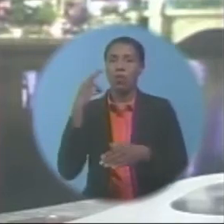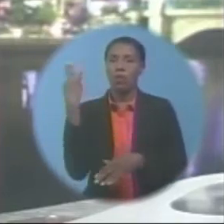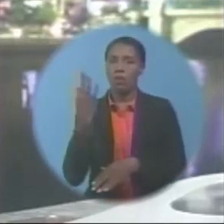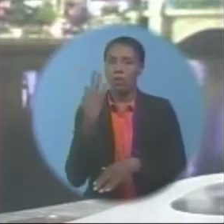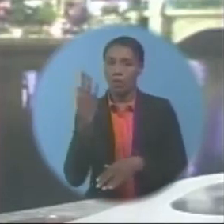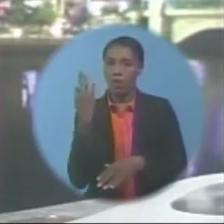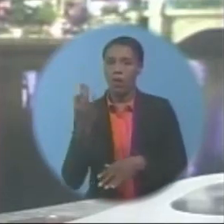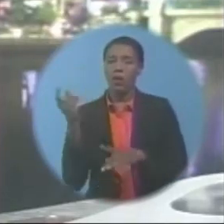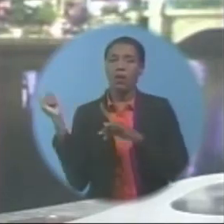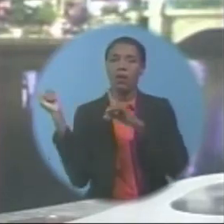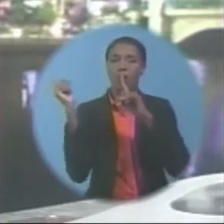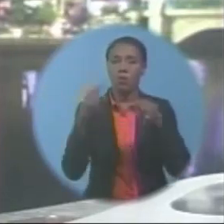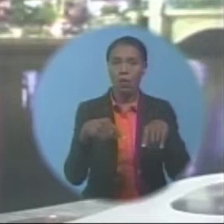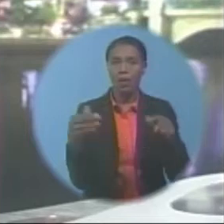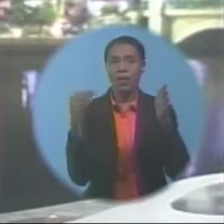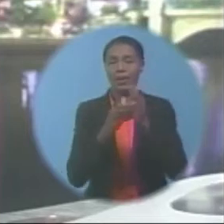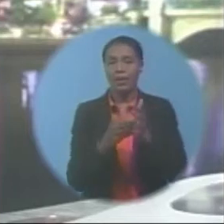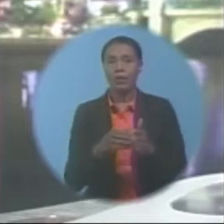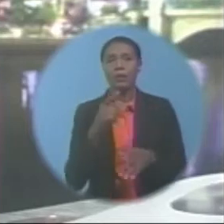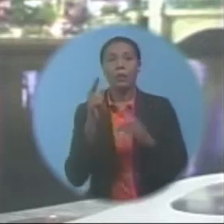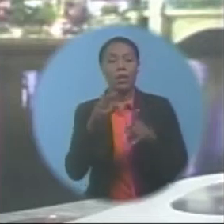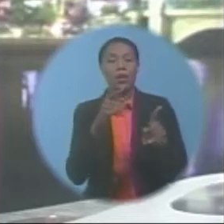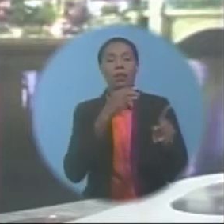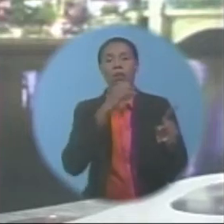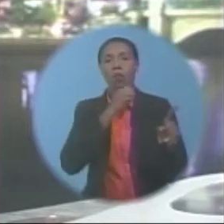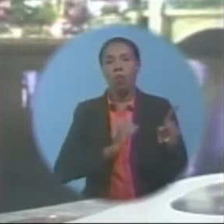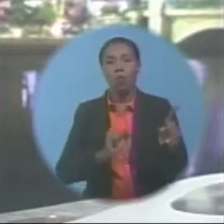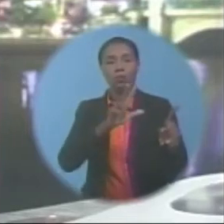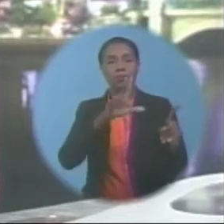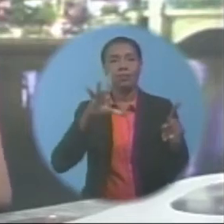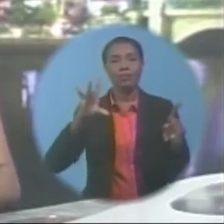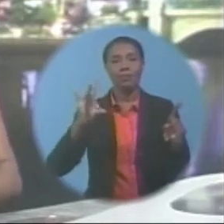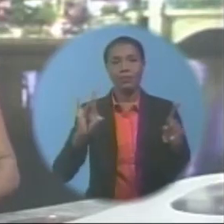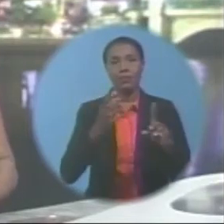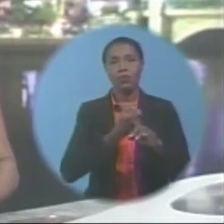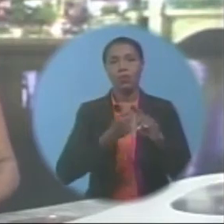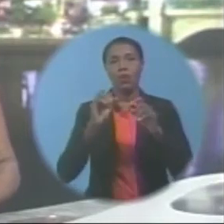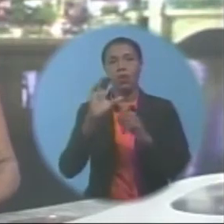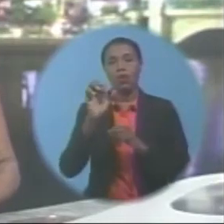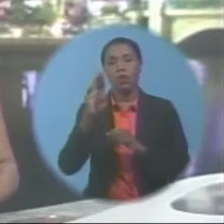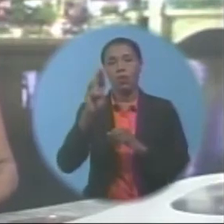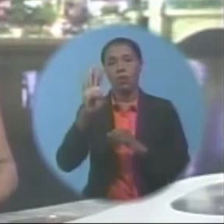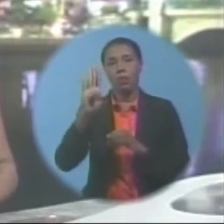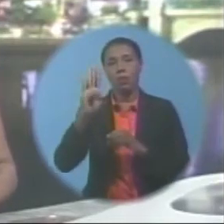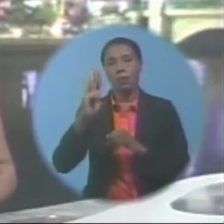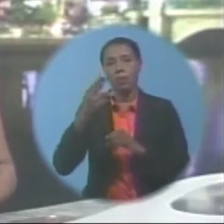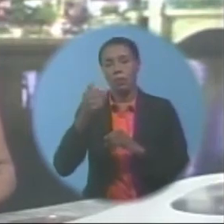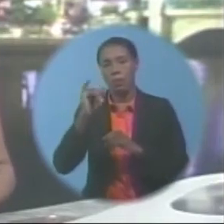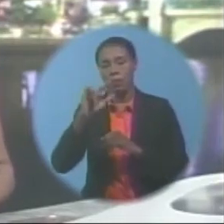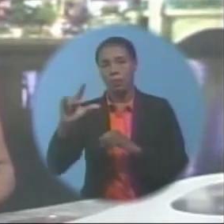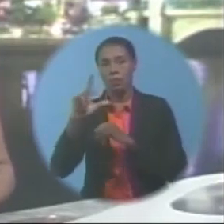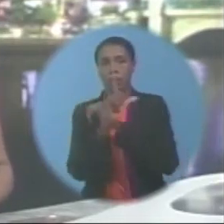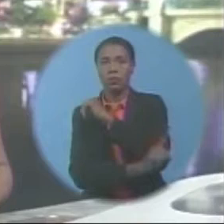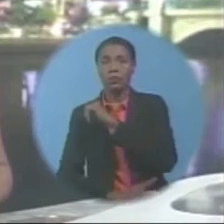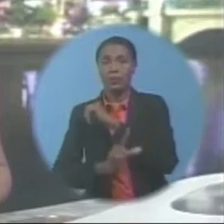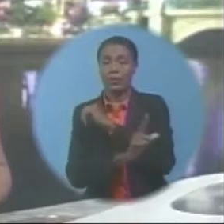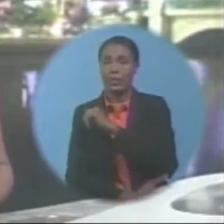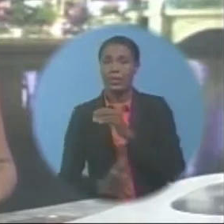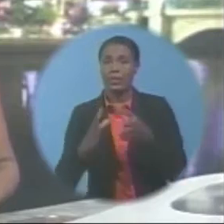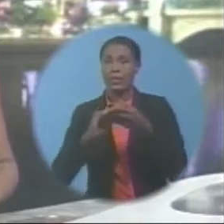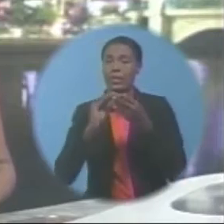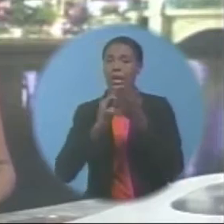Scott. The 38-year-old of Shroud Bay, Crab Hill in St. Lucie is accused of breaching one of his bail conditions on October